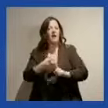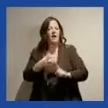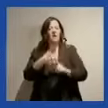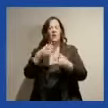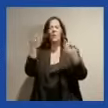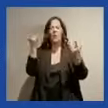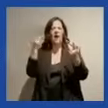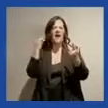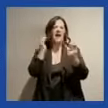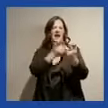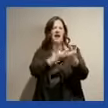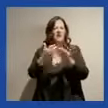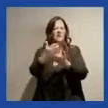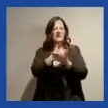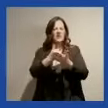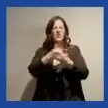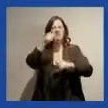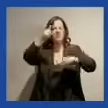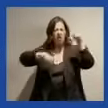volatility, this incredible,